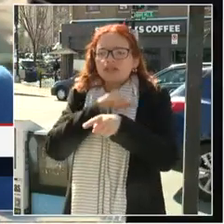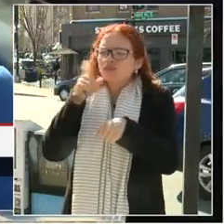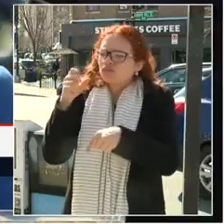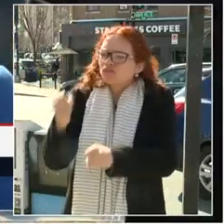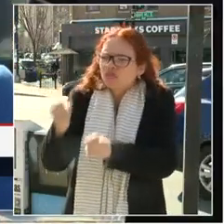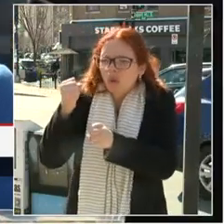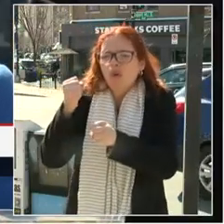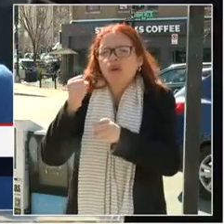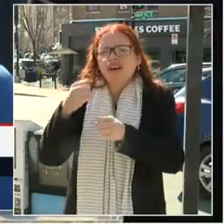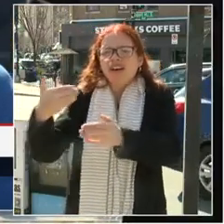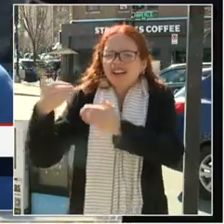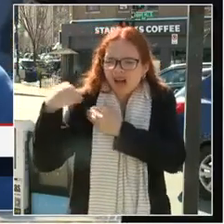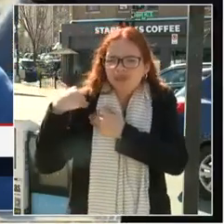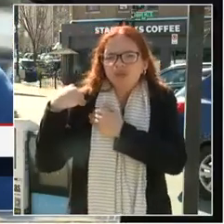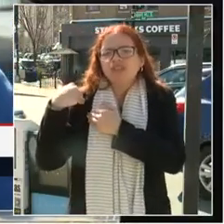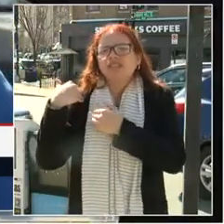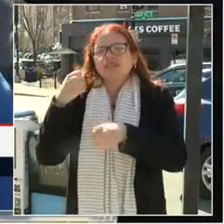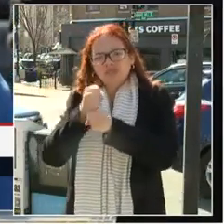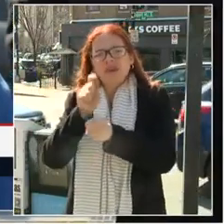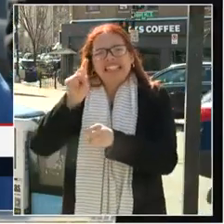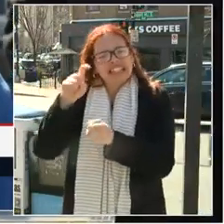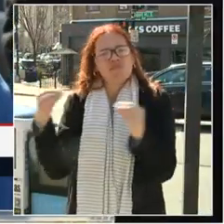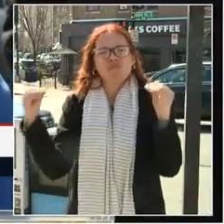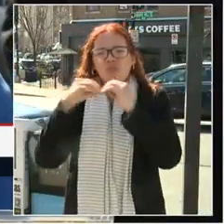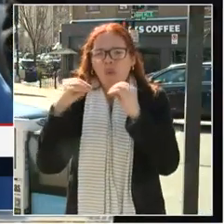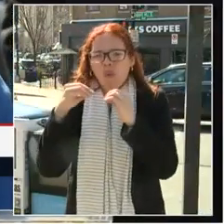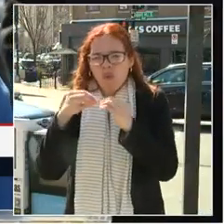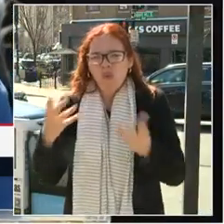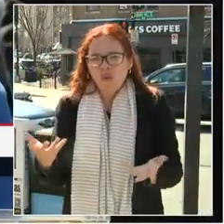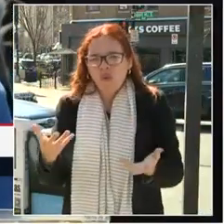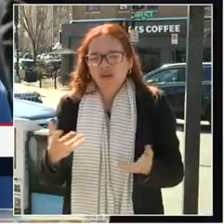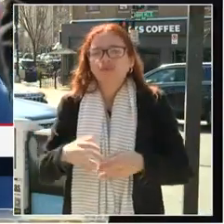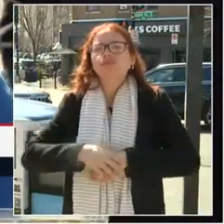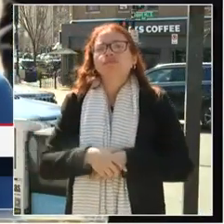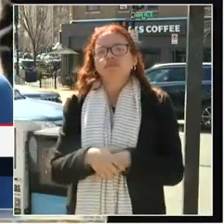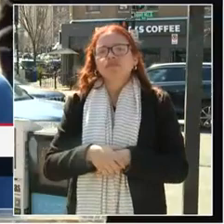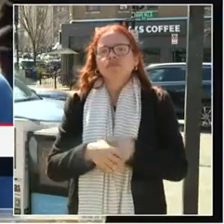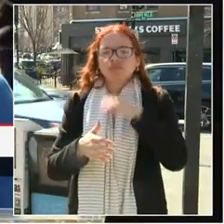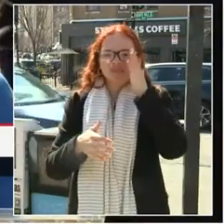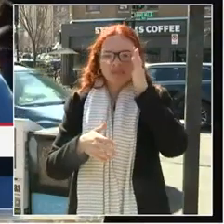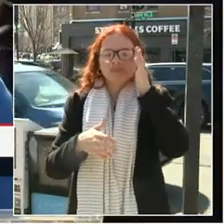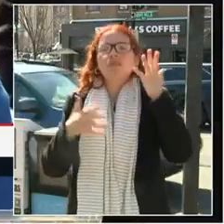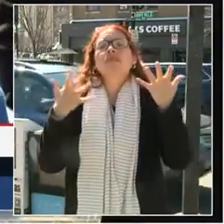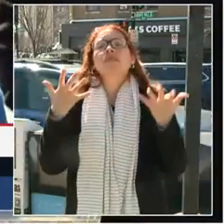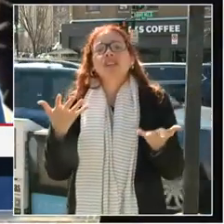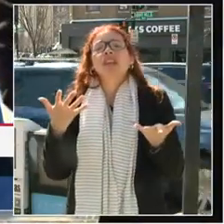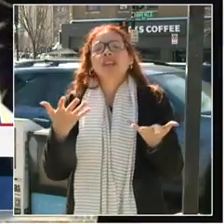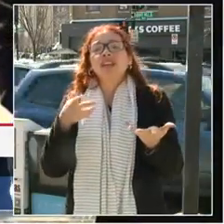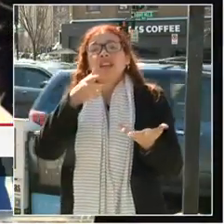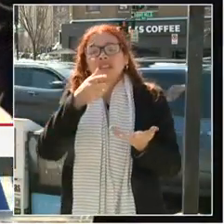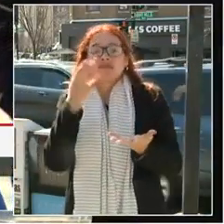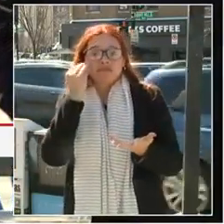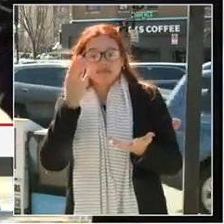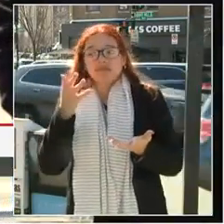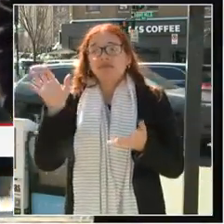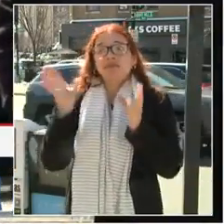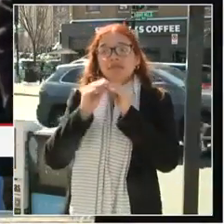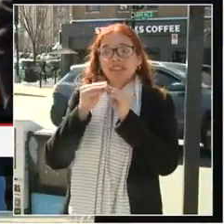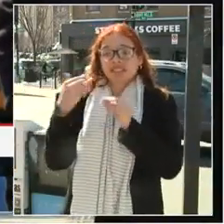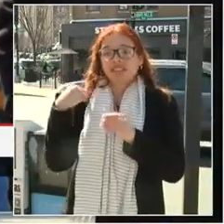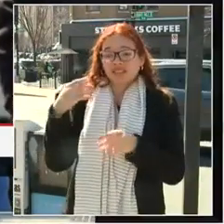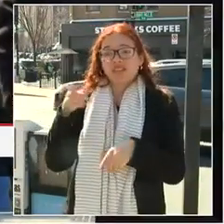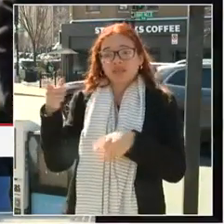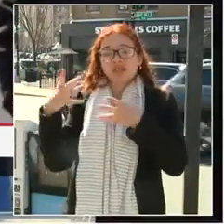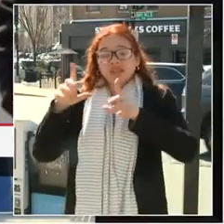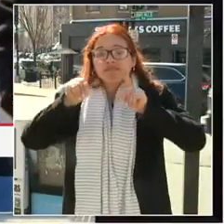that. I want to note a couple upcoming meetings that community members might want to attend, organized by our Adams